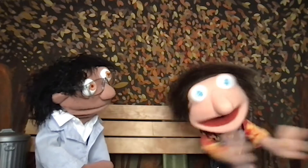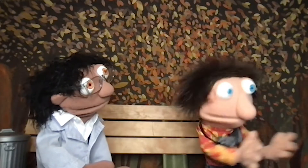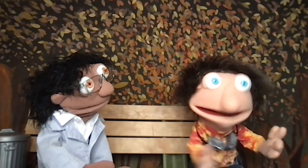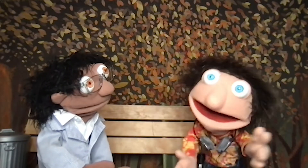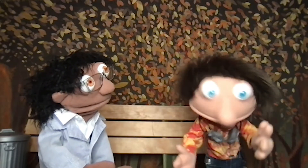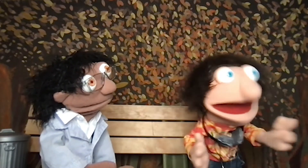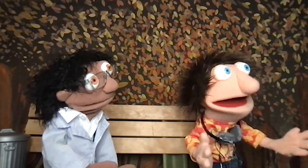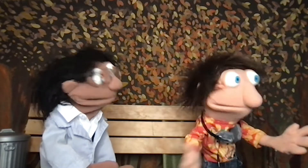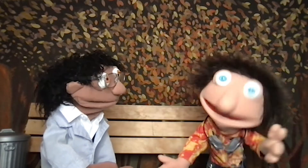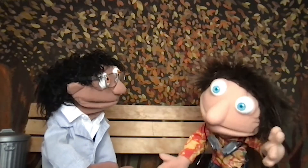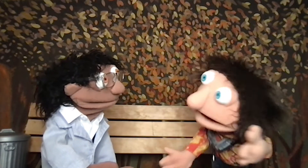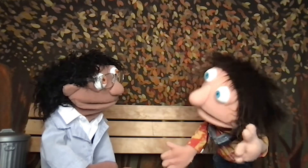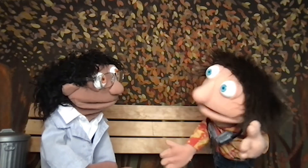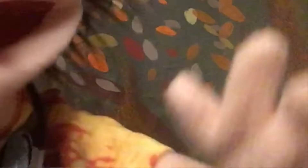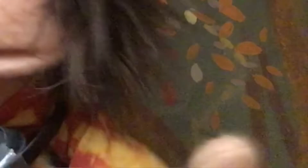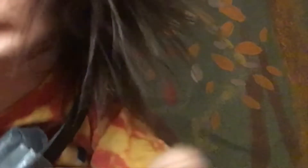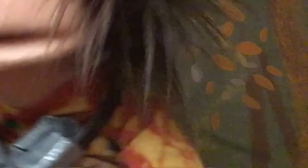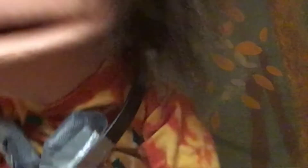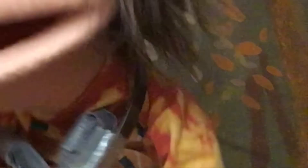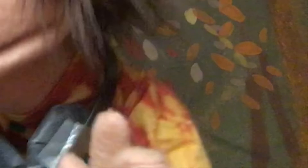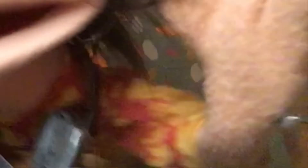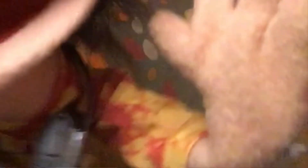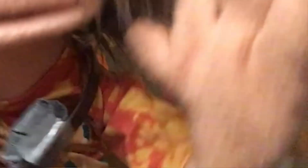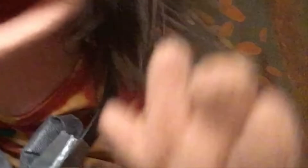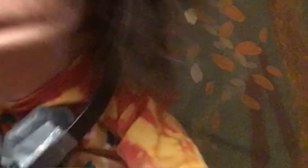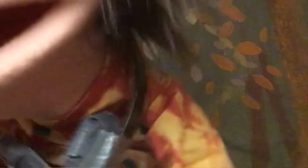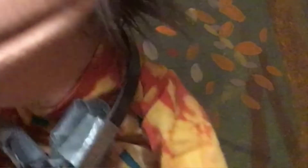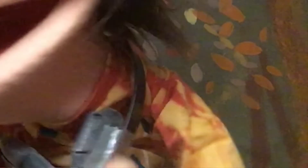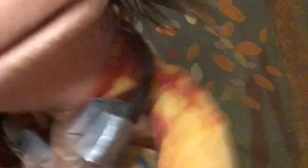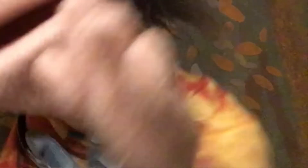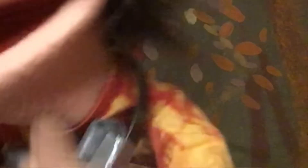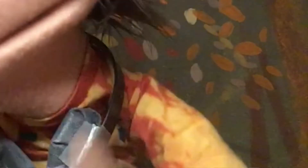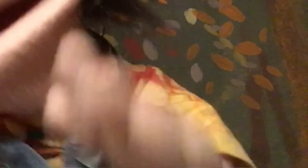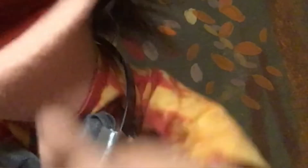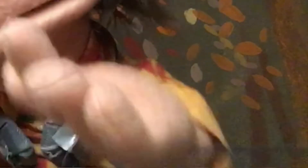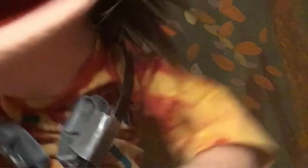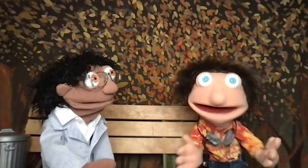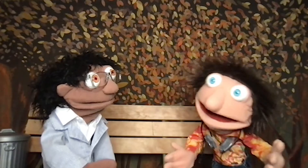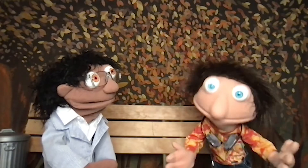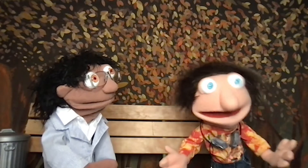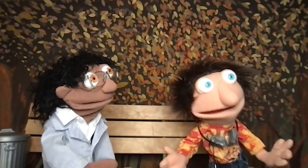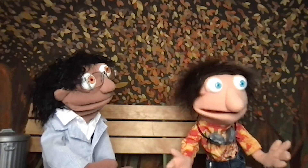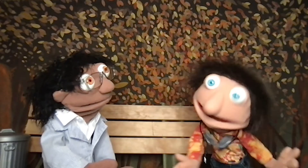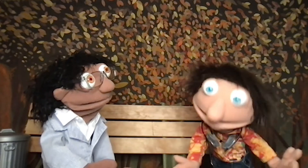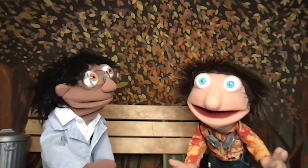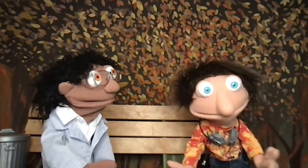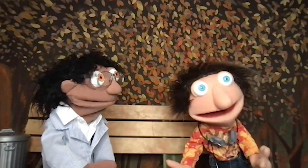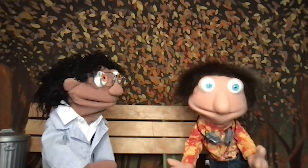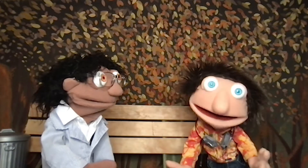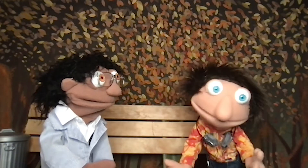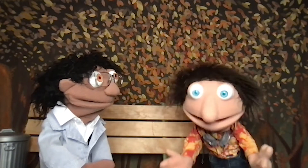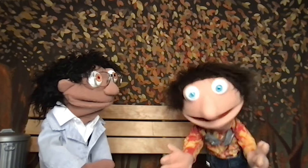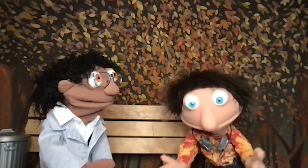And I run like hell. I look back and he's just sitting there in a daze, not woofing. So after that, I had to go into hiding for a while. You can't just punch a guard dog in the